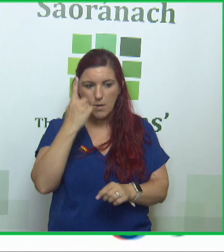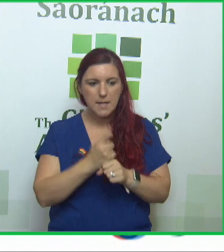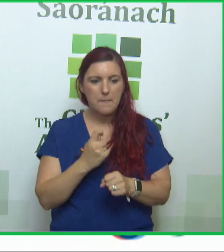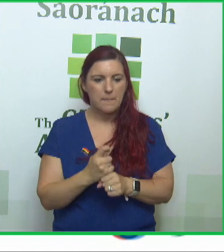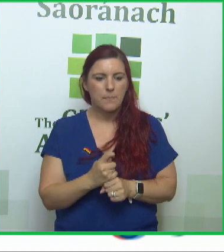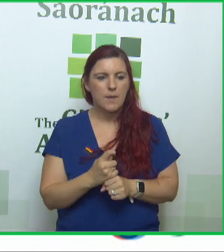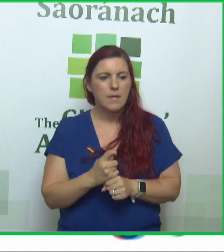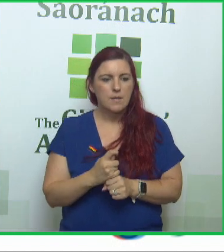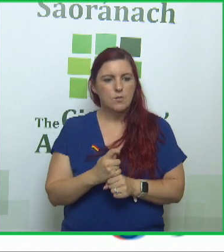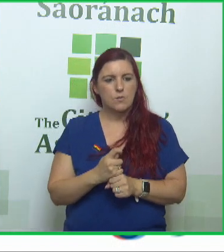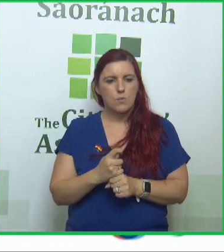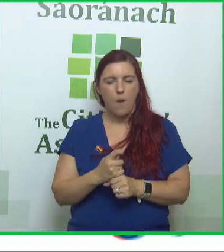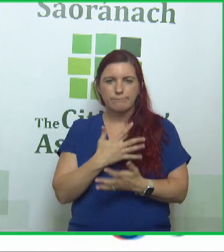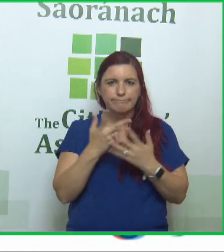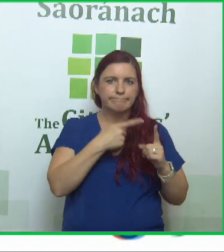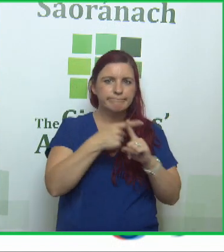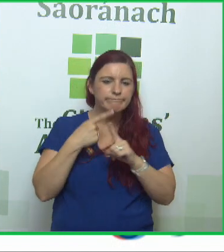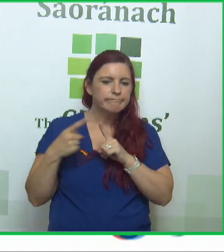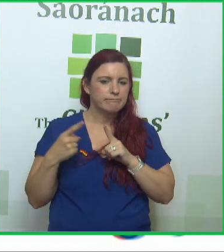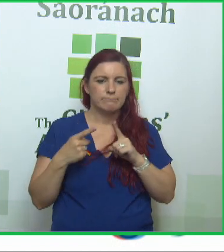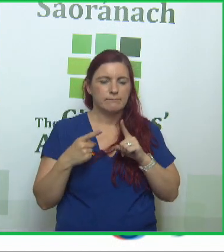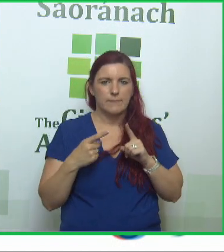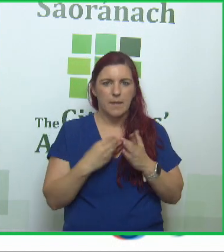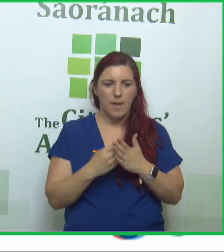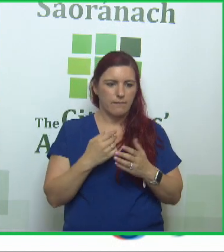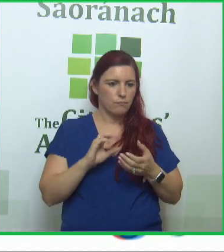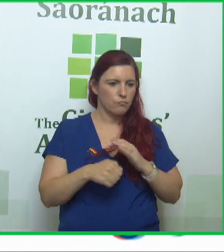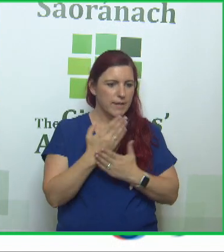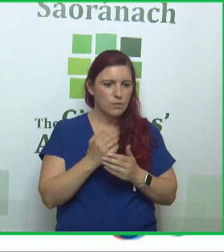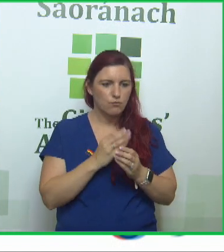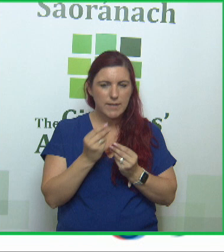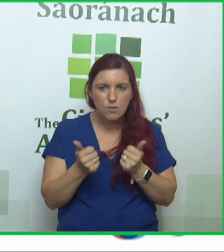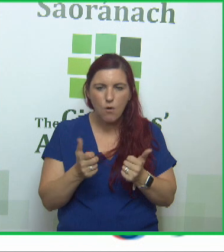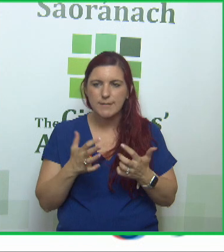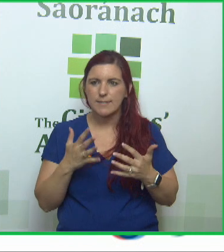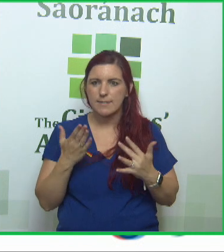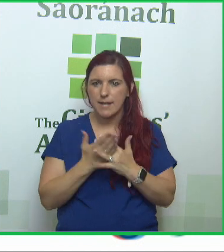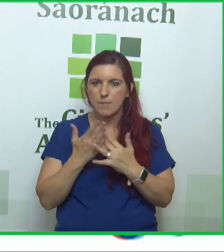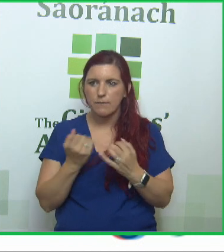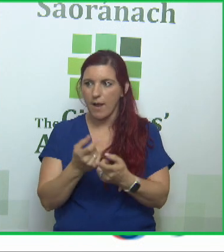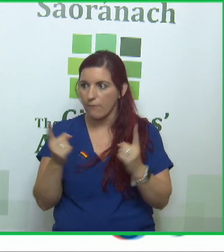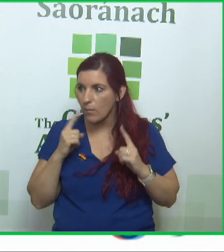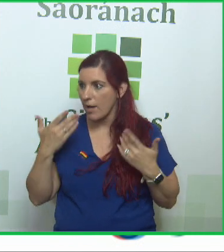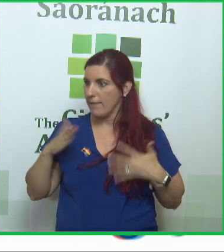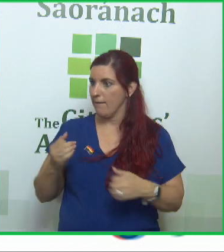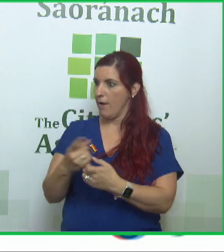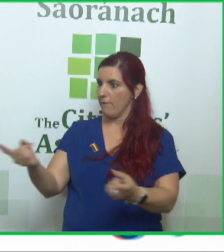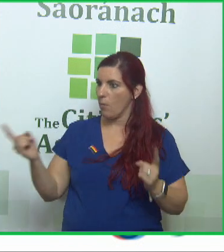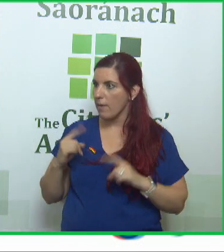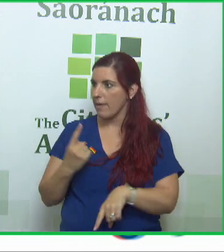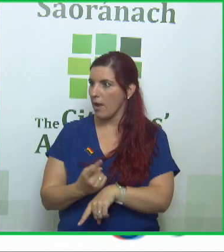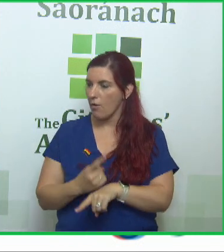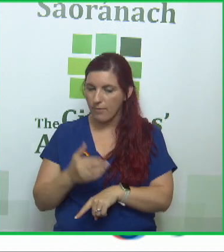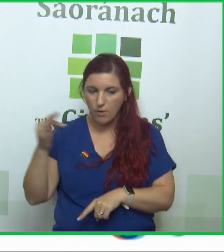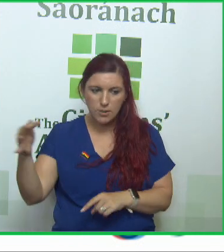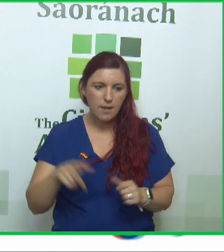multi-component campaign, so we've had different tiers. We've developed resources, which I've left for everyone. There's one for everyone in the audience. You will see our